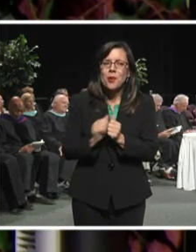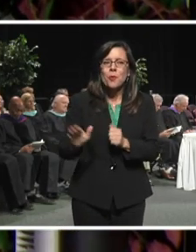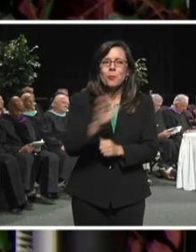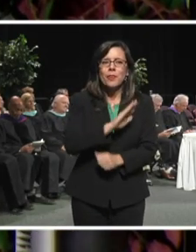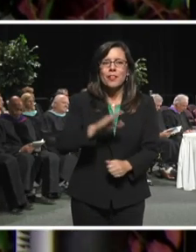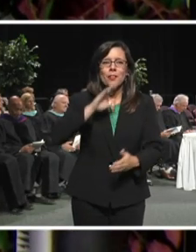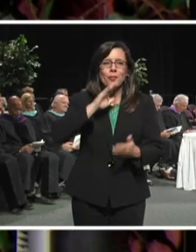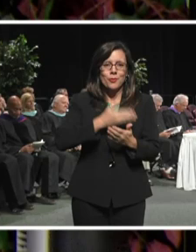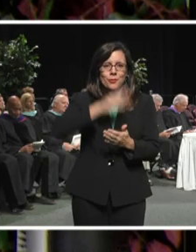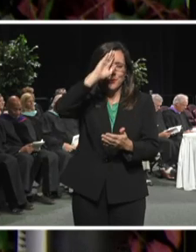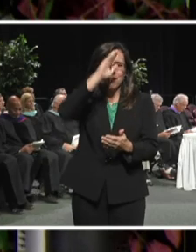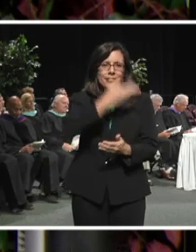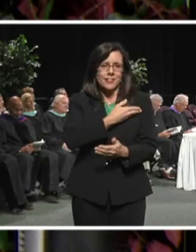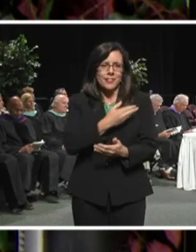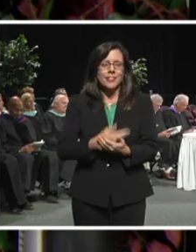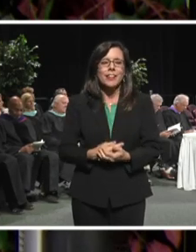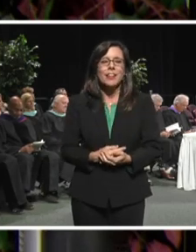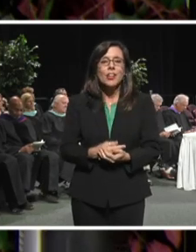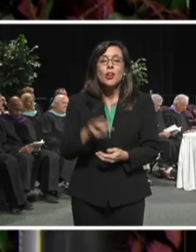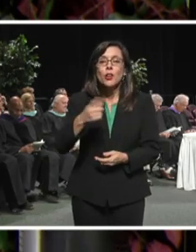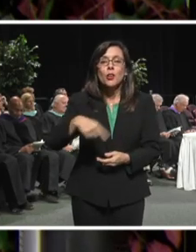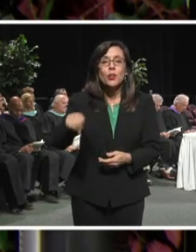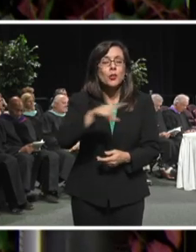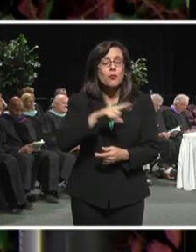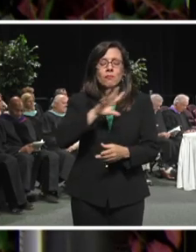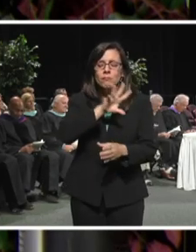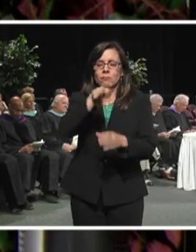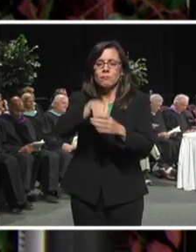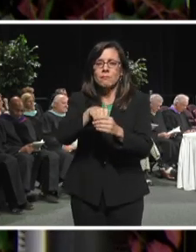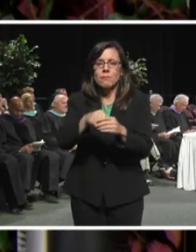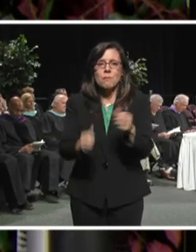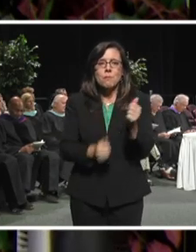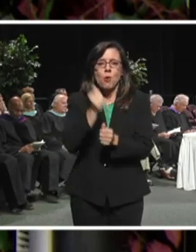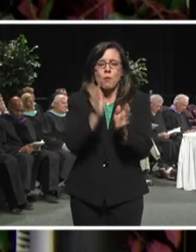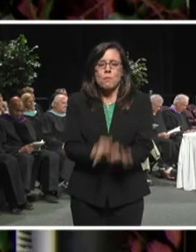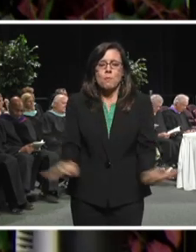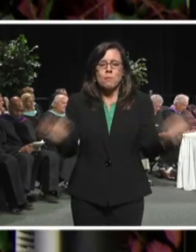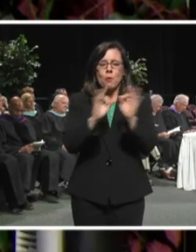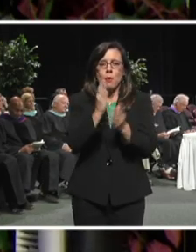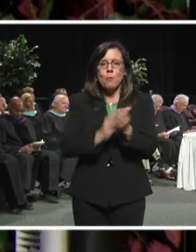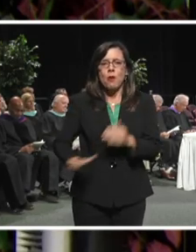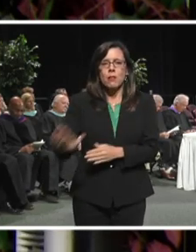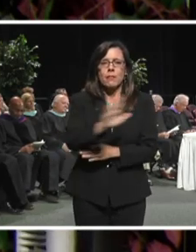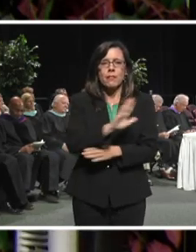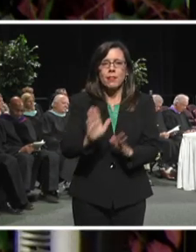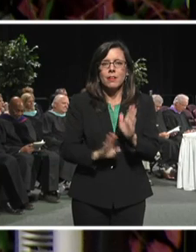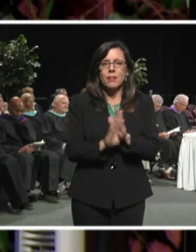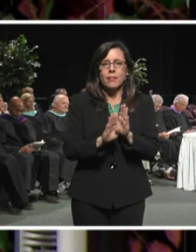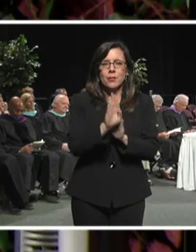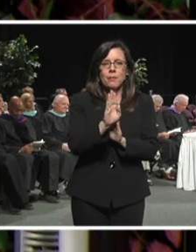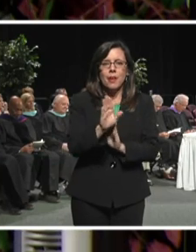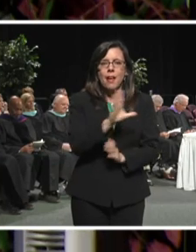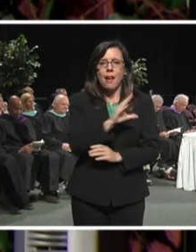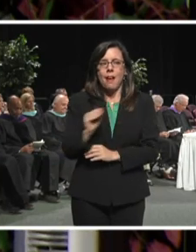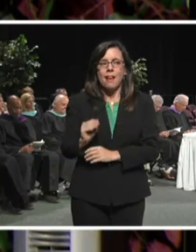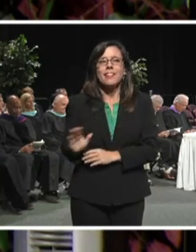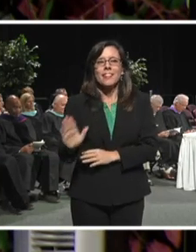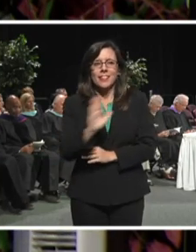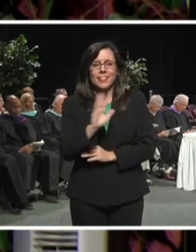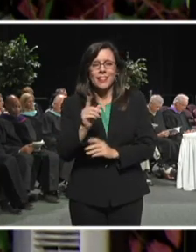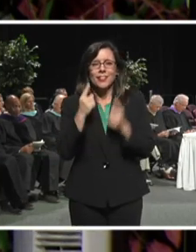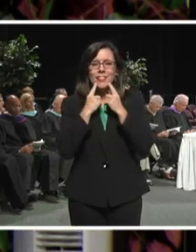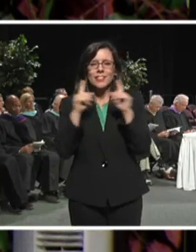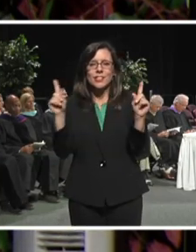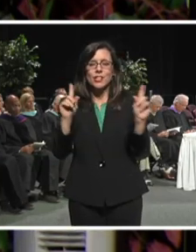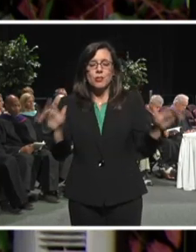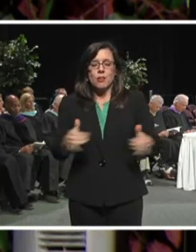son and daughter. You have played the biggest role in their development and in their success.